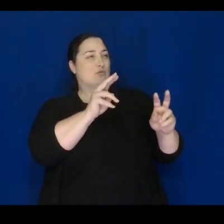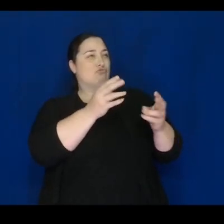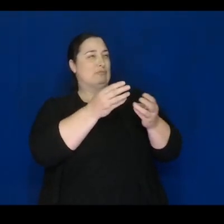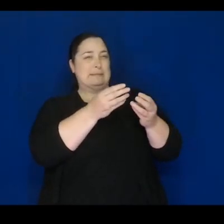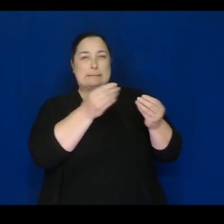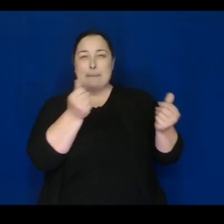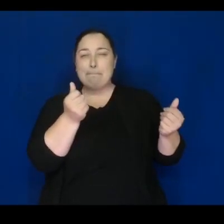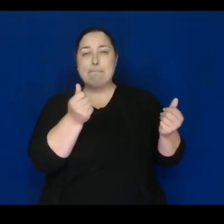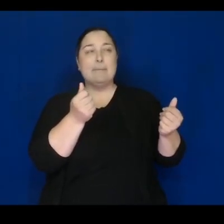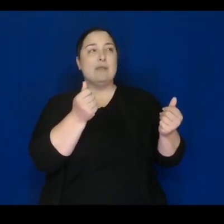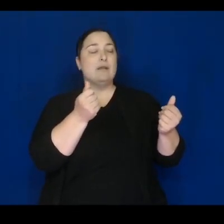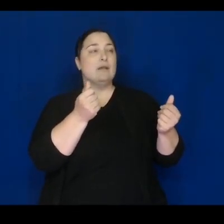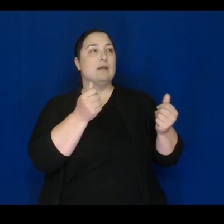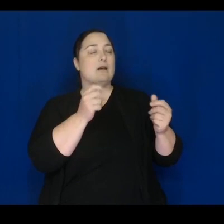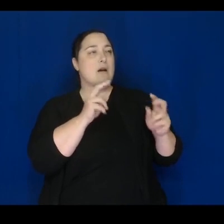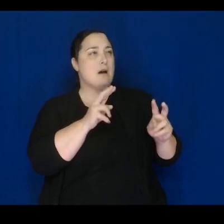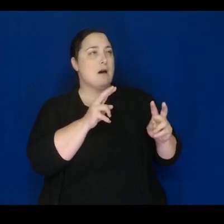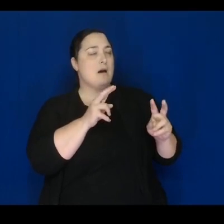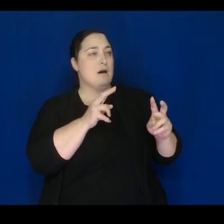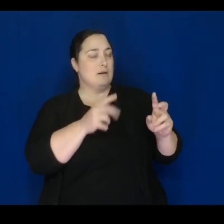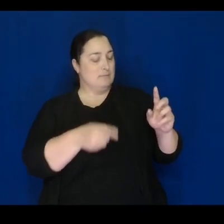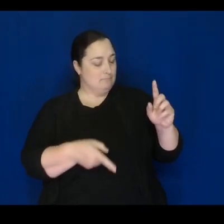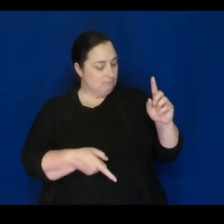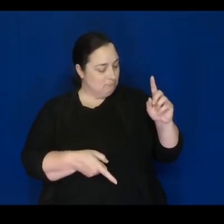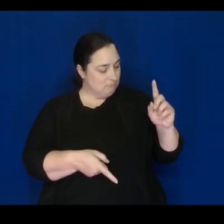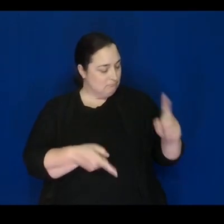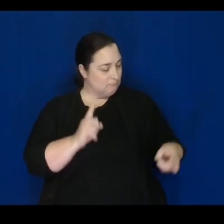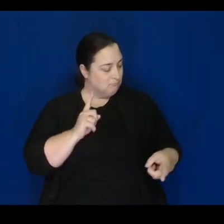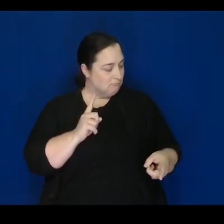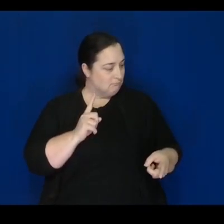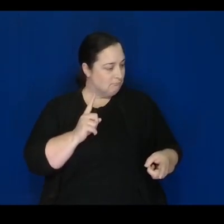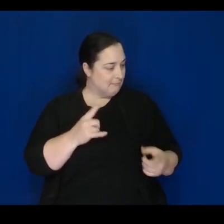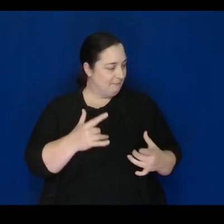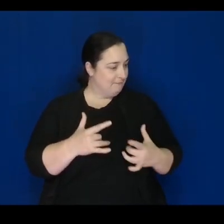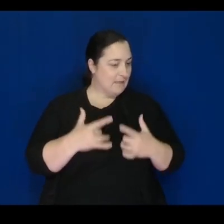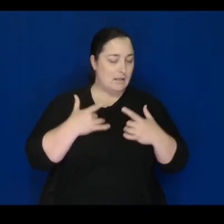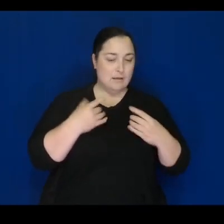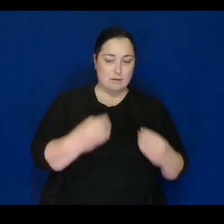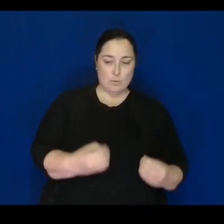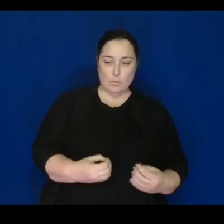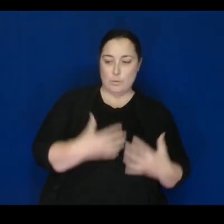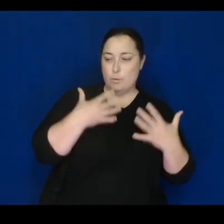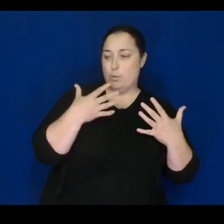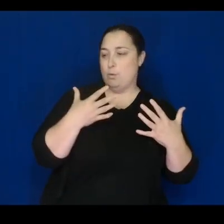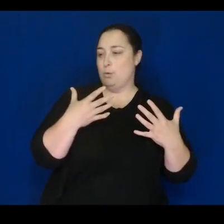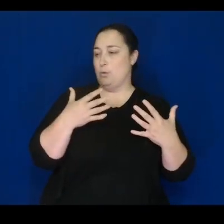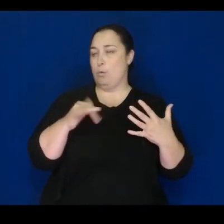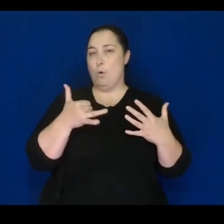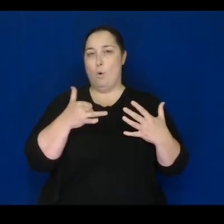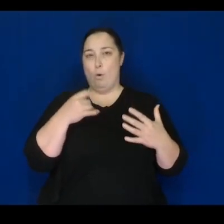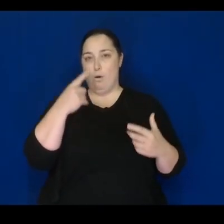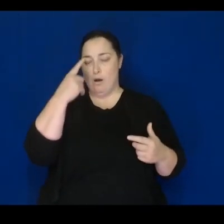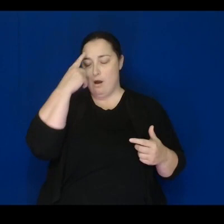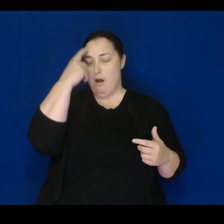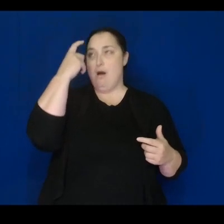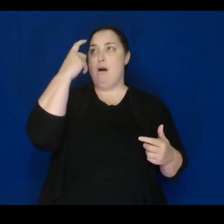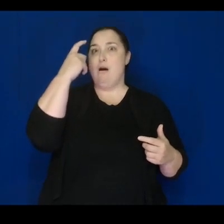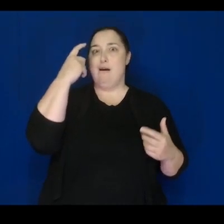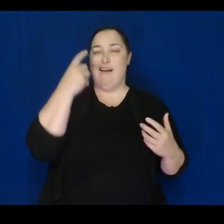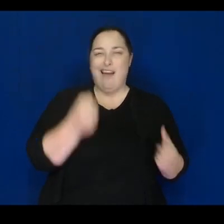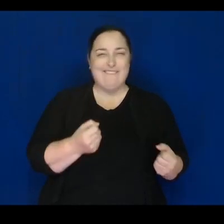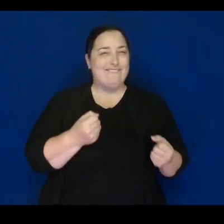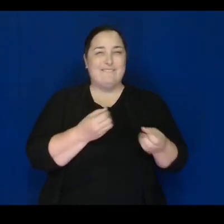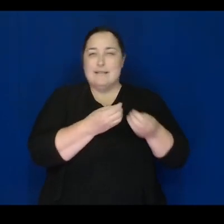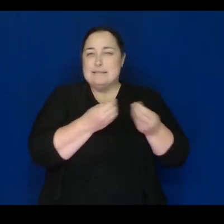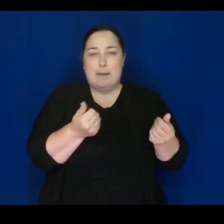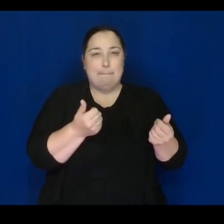or artwork, and really take that memory back with them, so they can have that continuous long life learning about